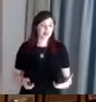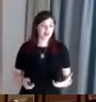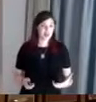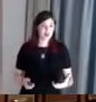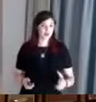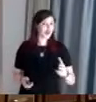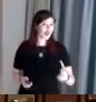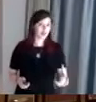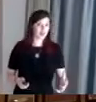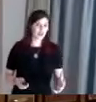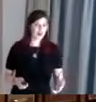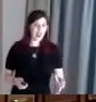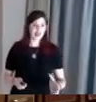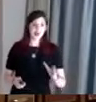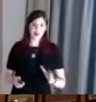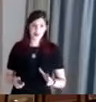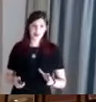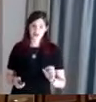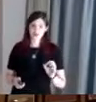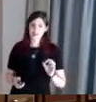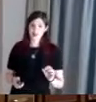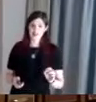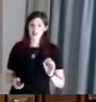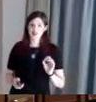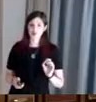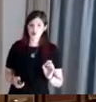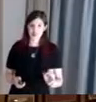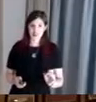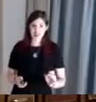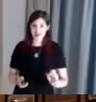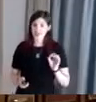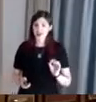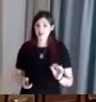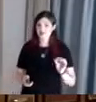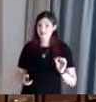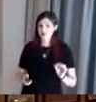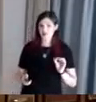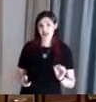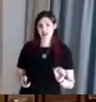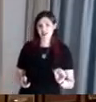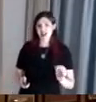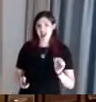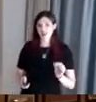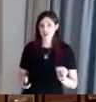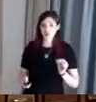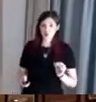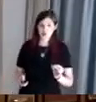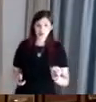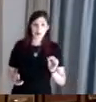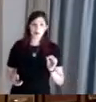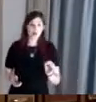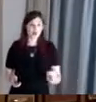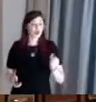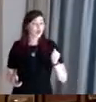cyber attack, relatively new, and the criminals just love it. It is so trendy. And check out, this type of attack actually